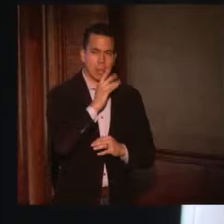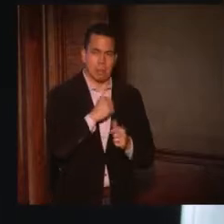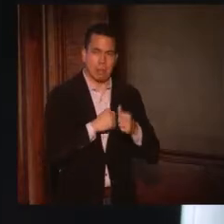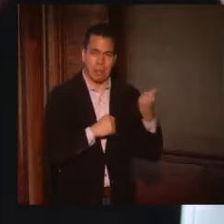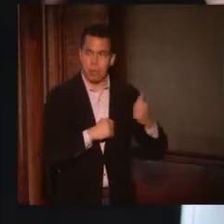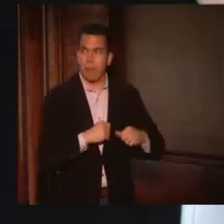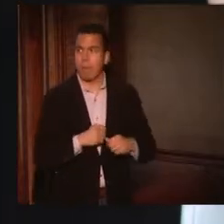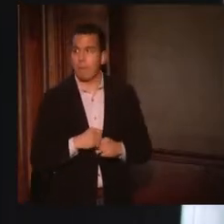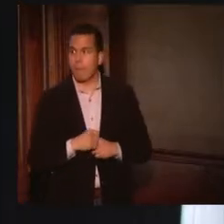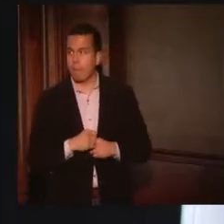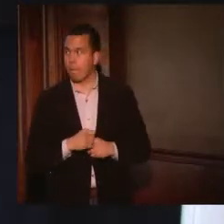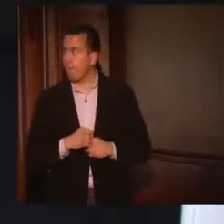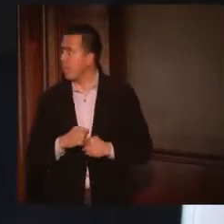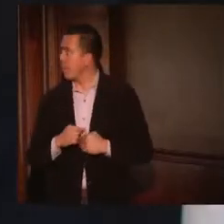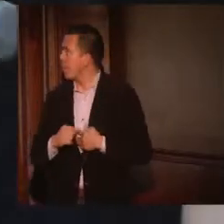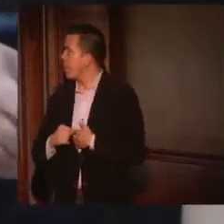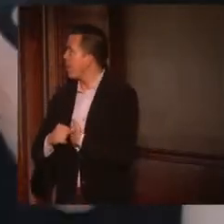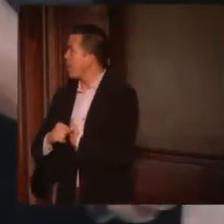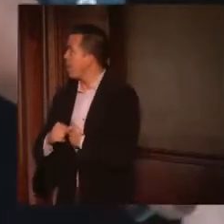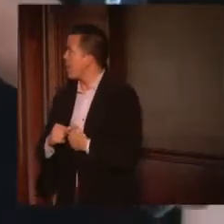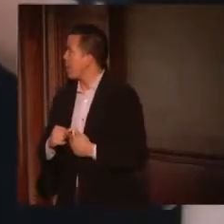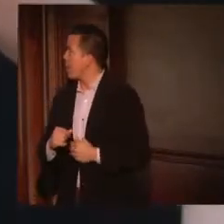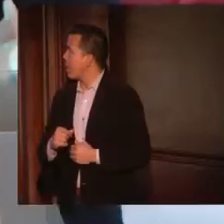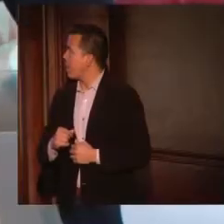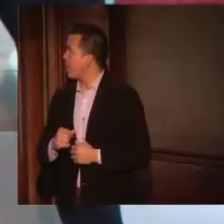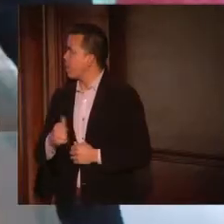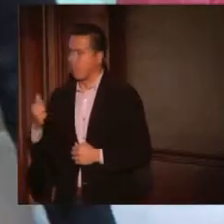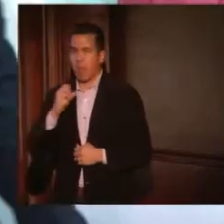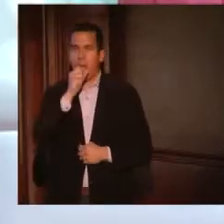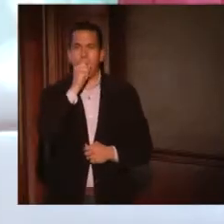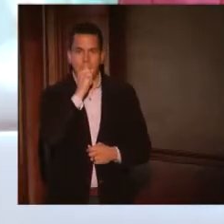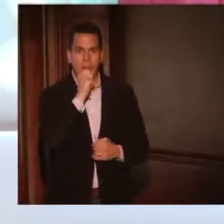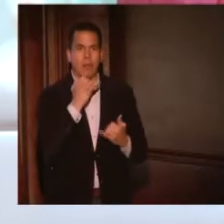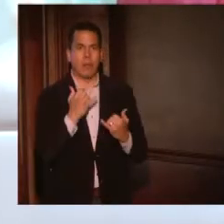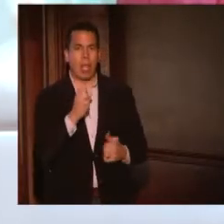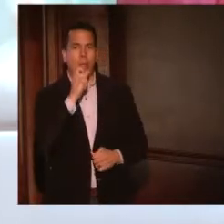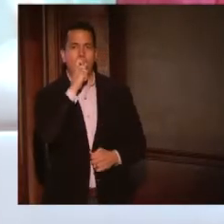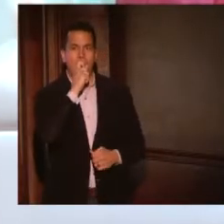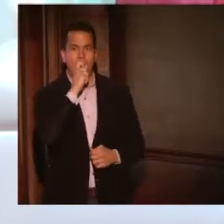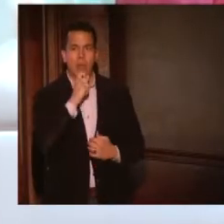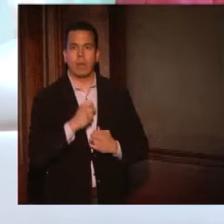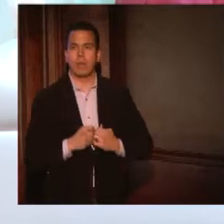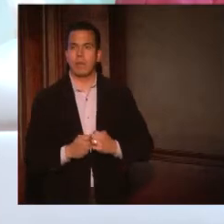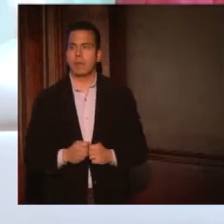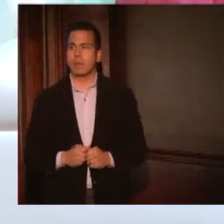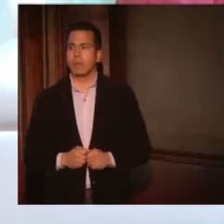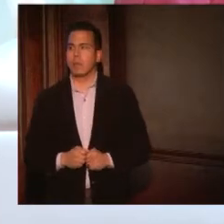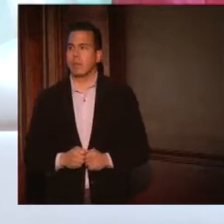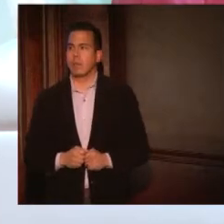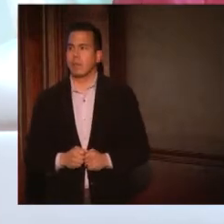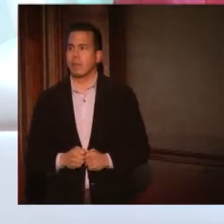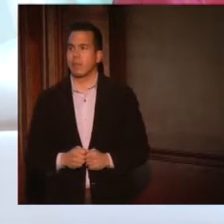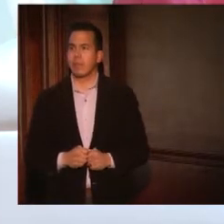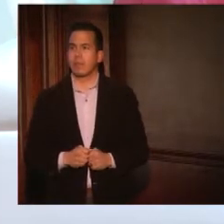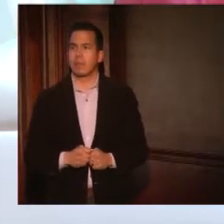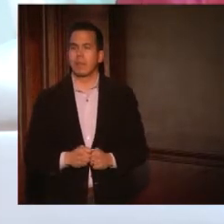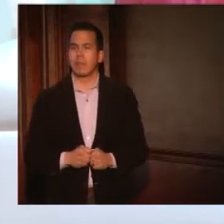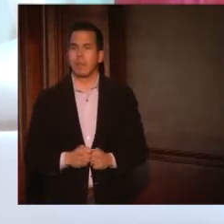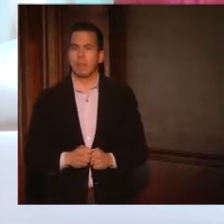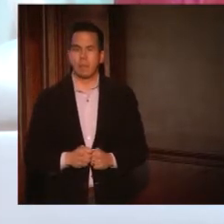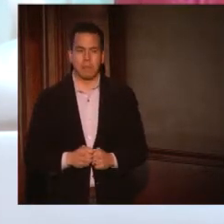She really does not agree with something. Oh, I love cancel. Okay.